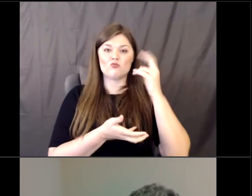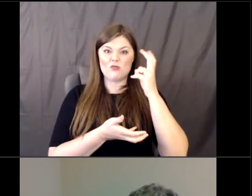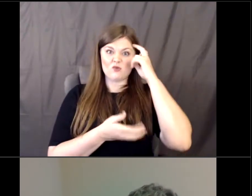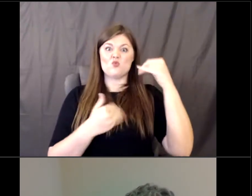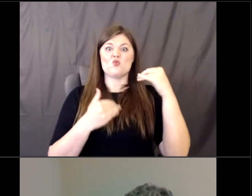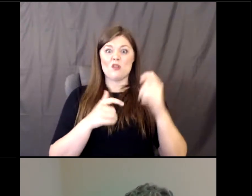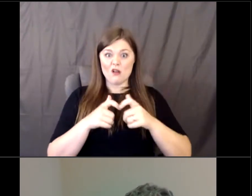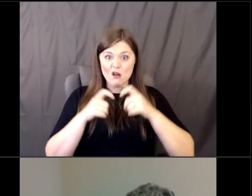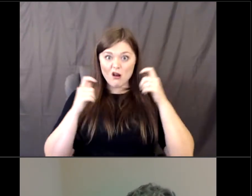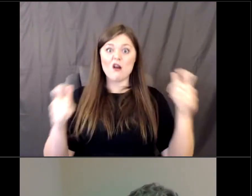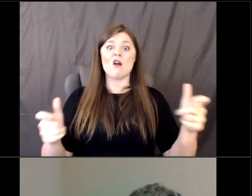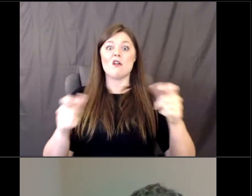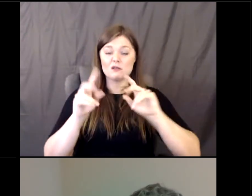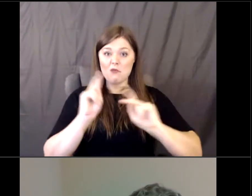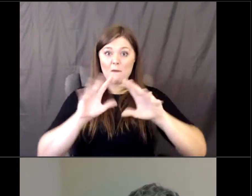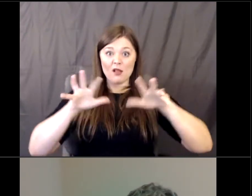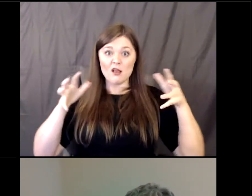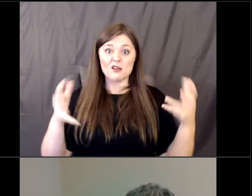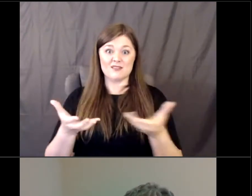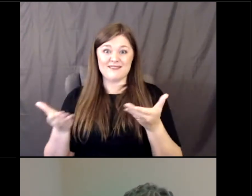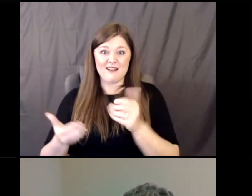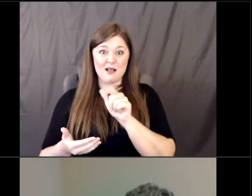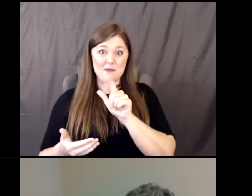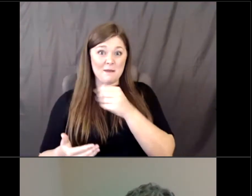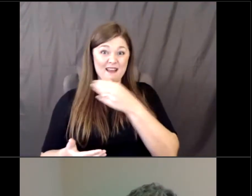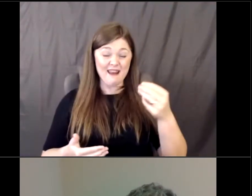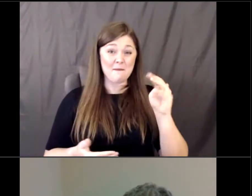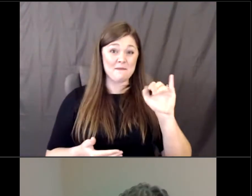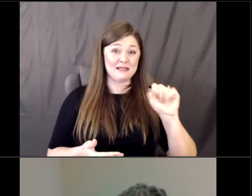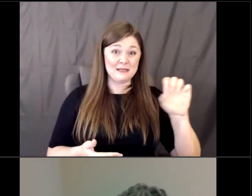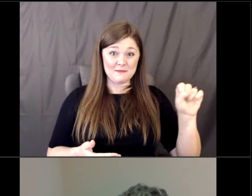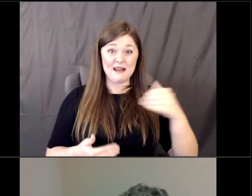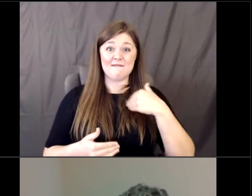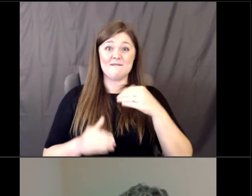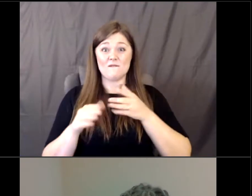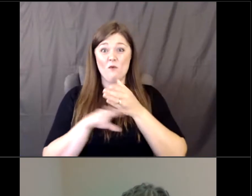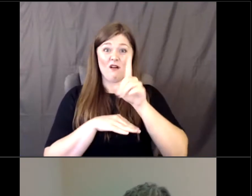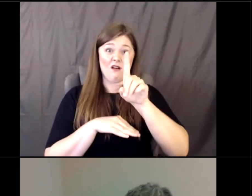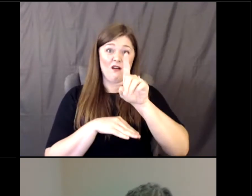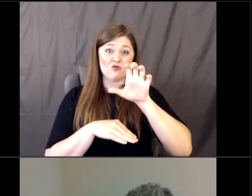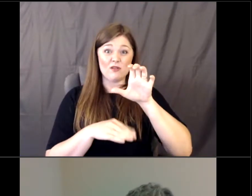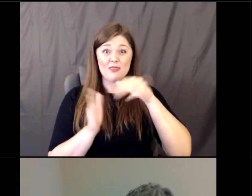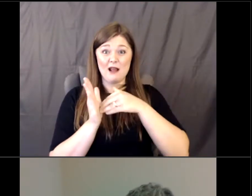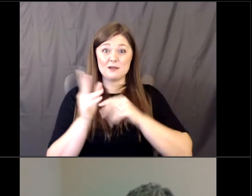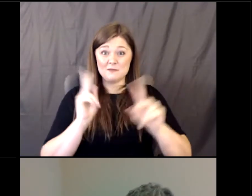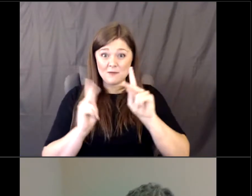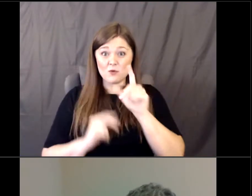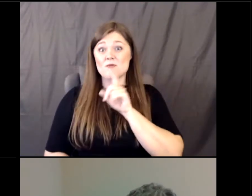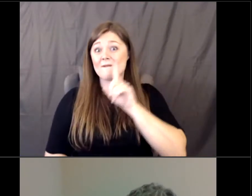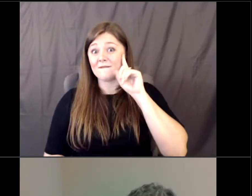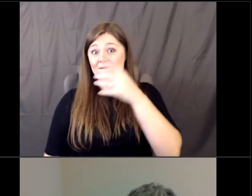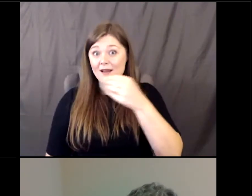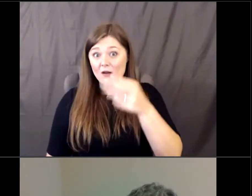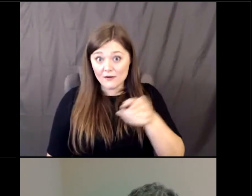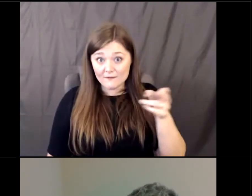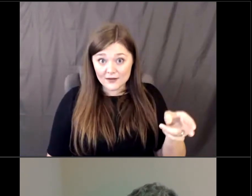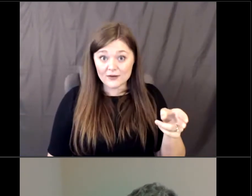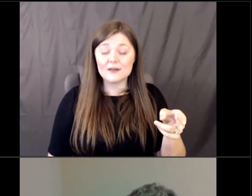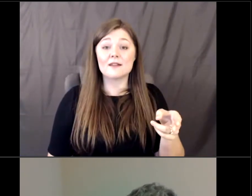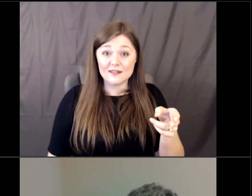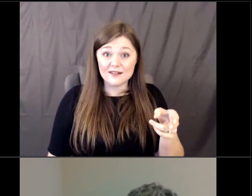Mississippi and Alabama, estimated to be about 100,000 people that are deaf or hard of hearing. And this is in the very